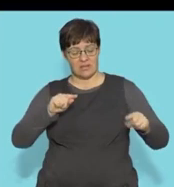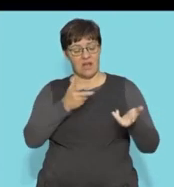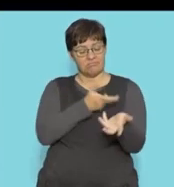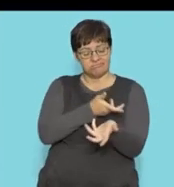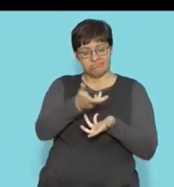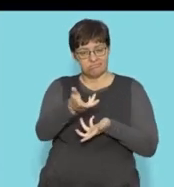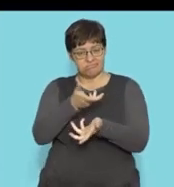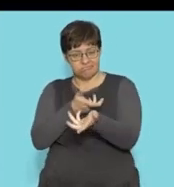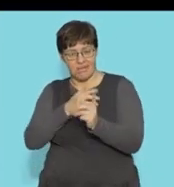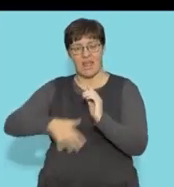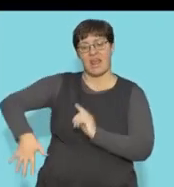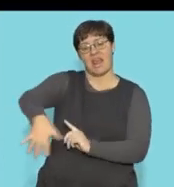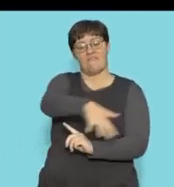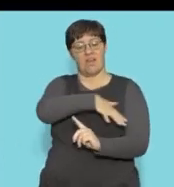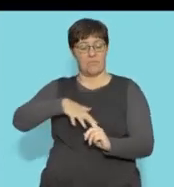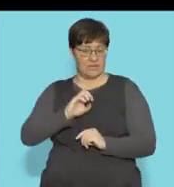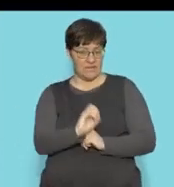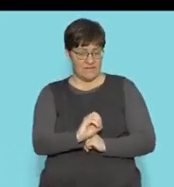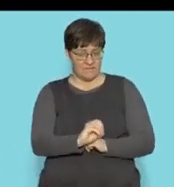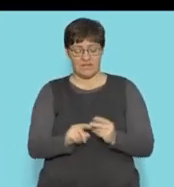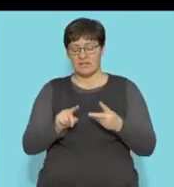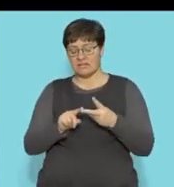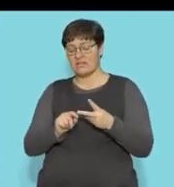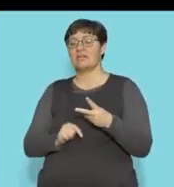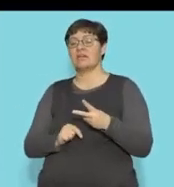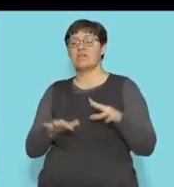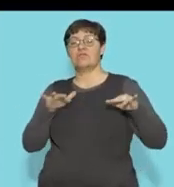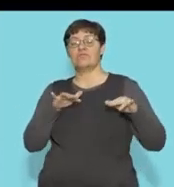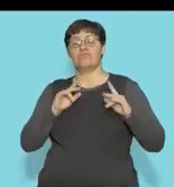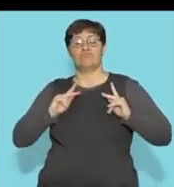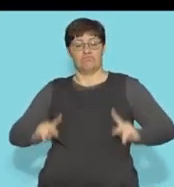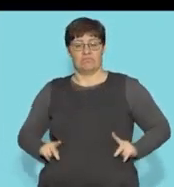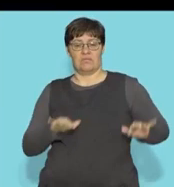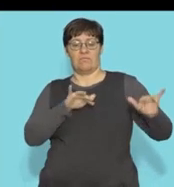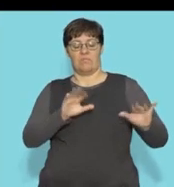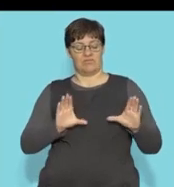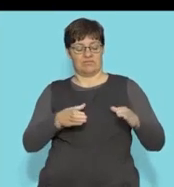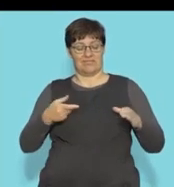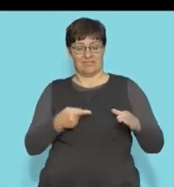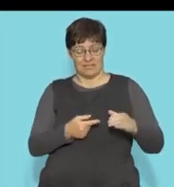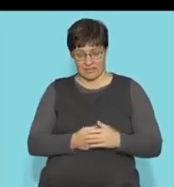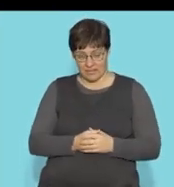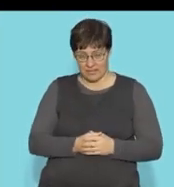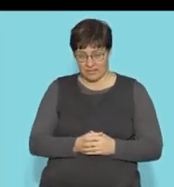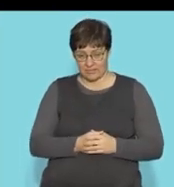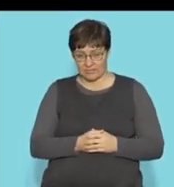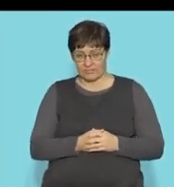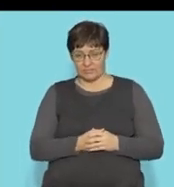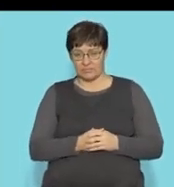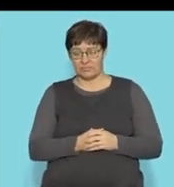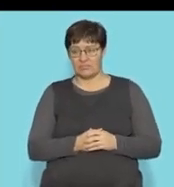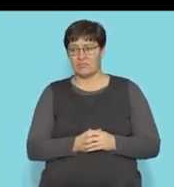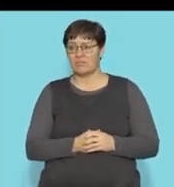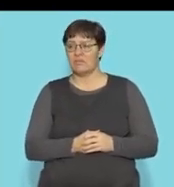different interactions in the environment as well as human populations. And I told you last